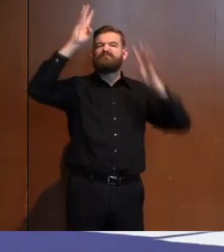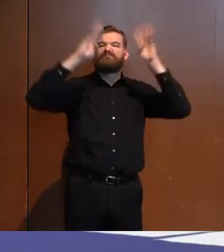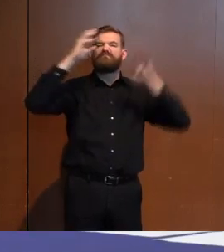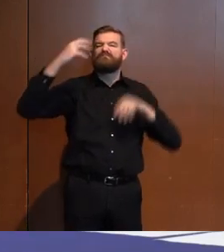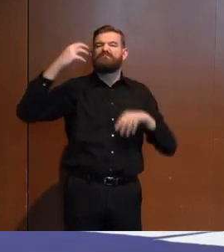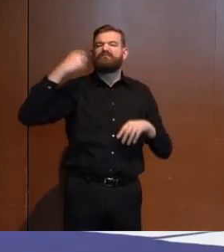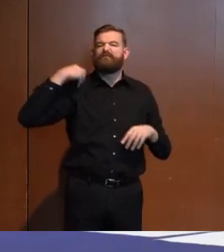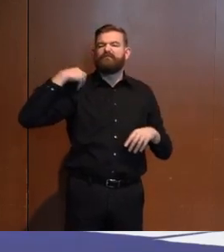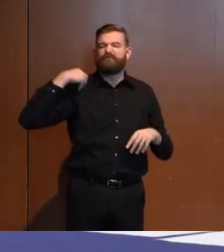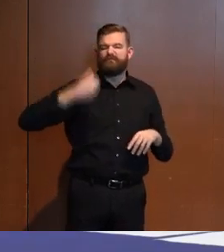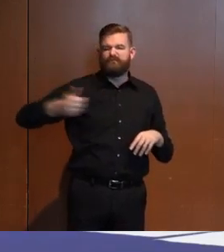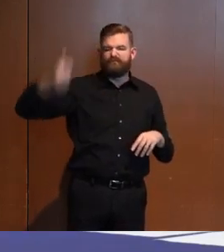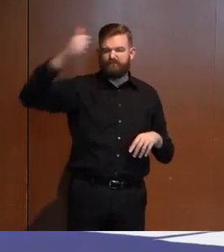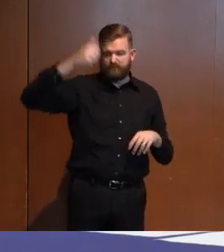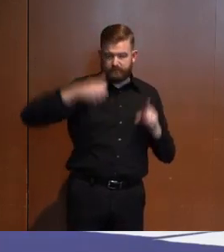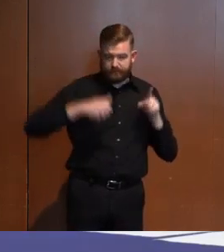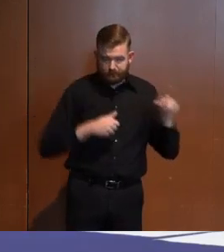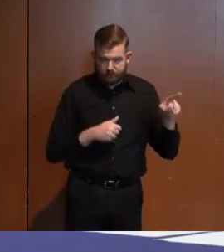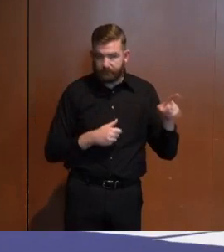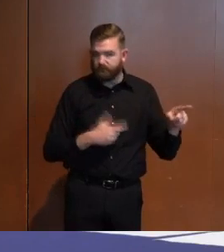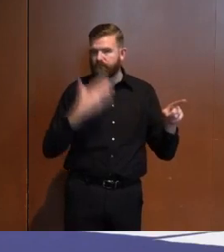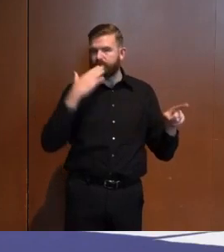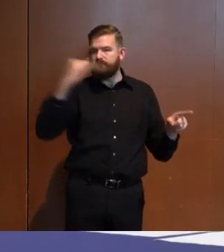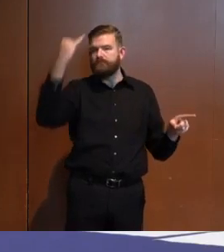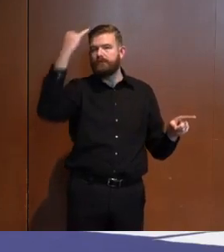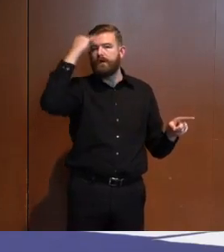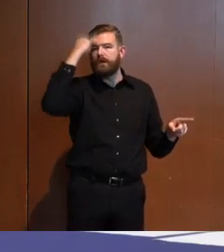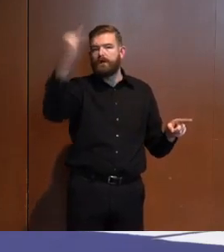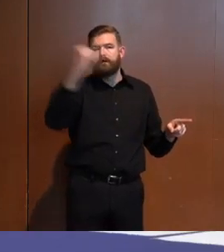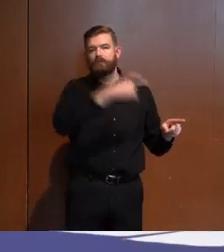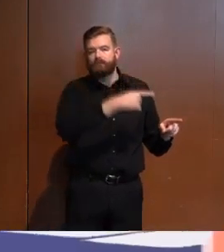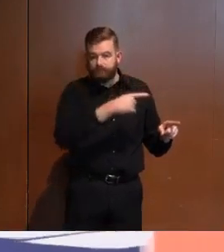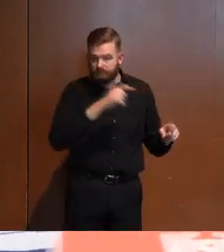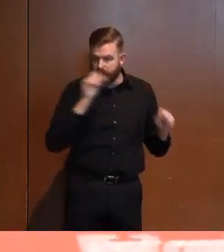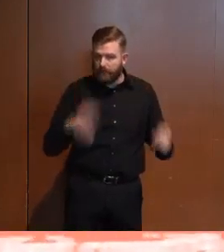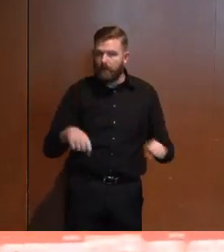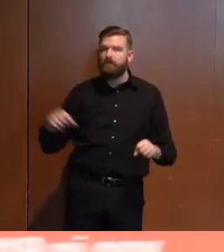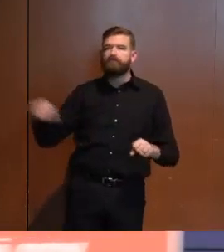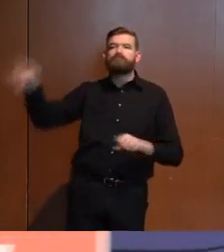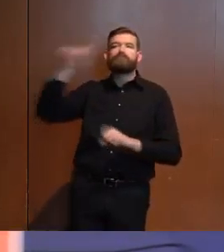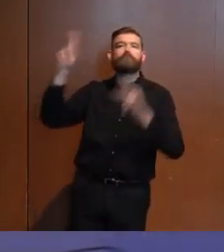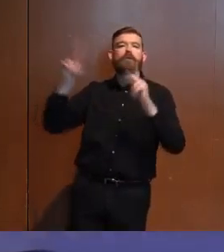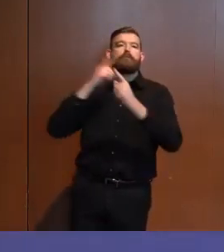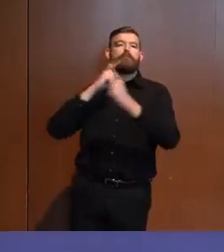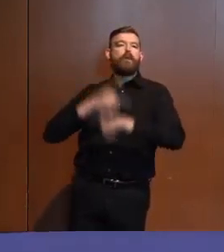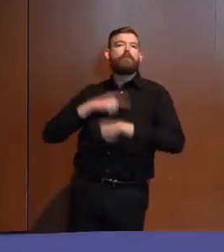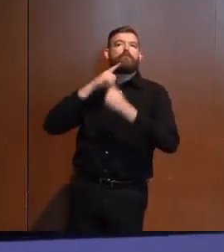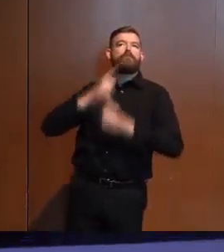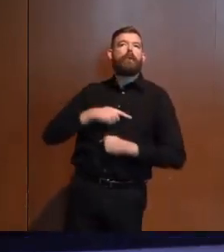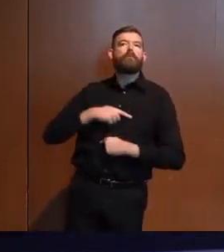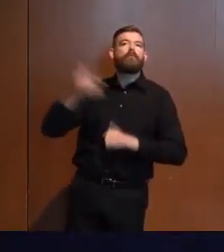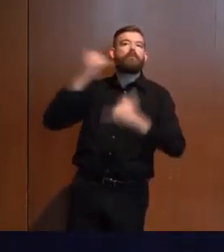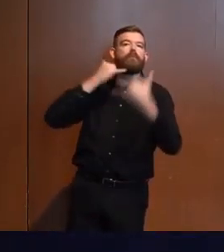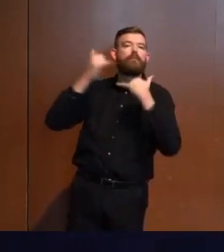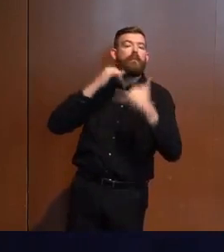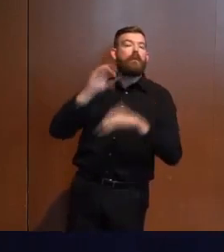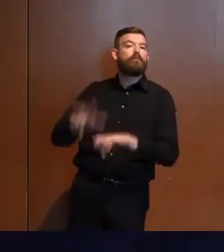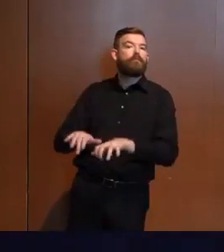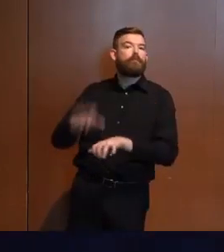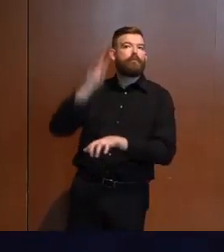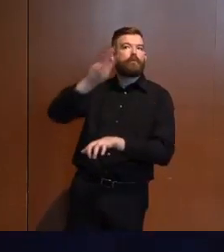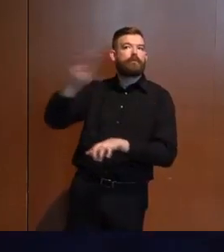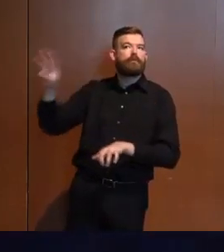maintained place to lodge those complaints. But Pat, why don't you start? Thanks, David. With regards to it, and Lieutenant